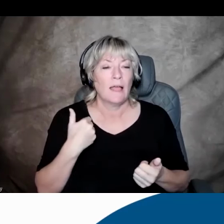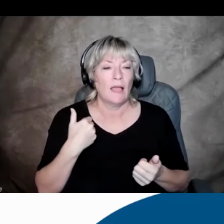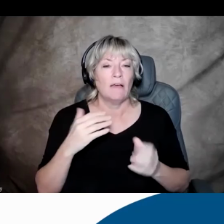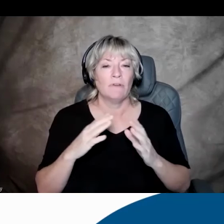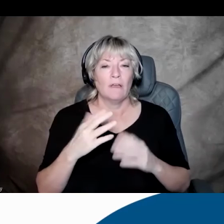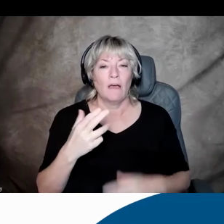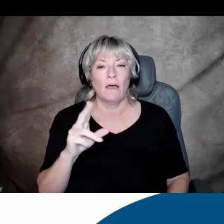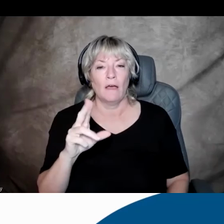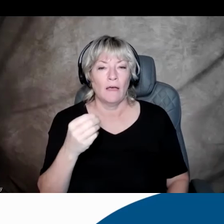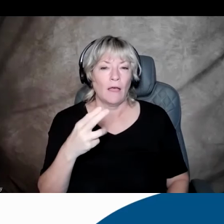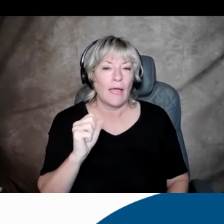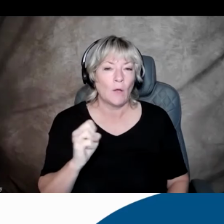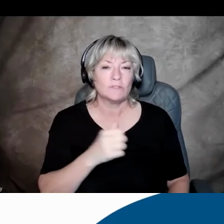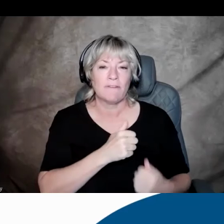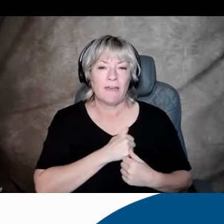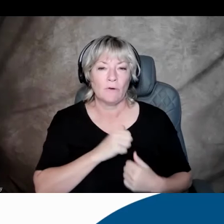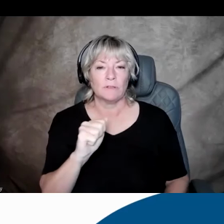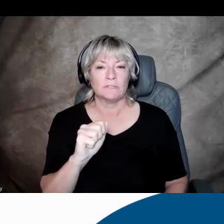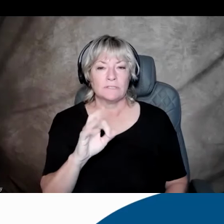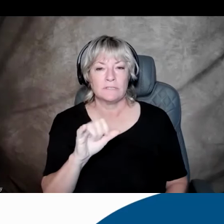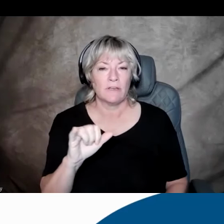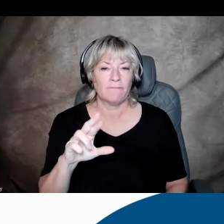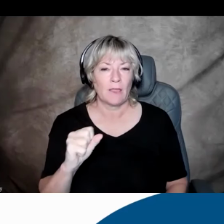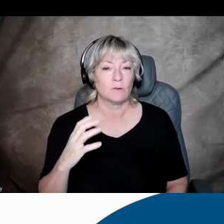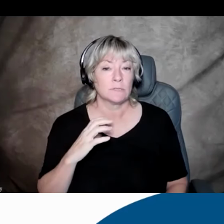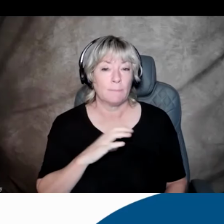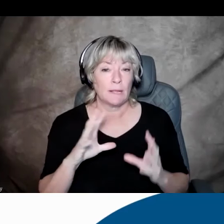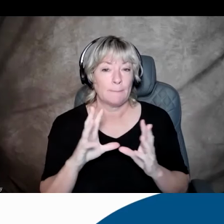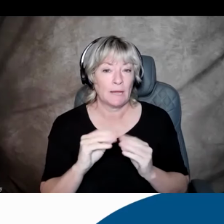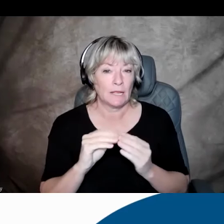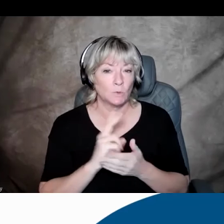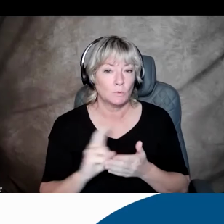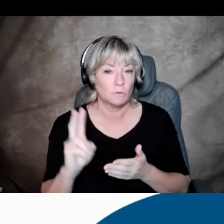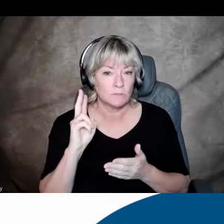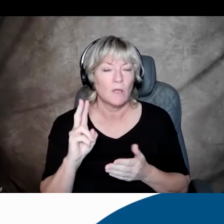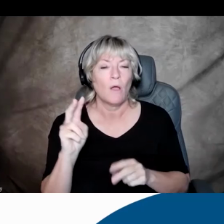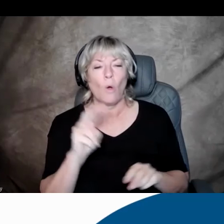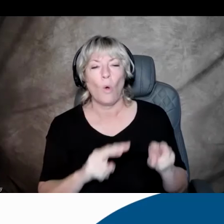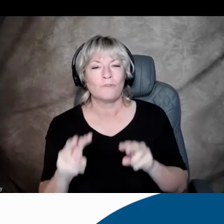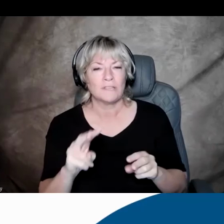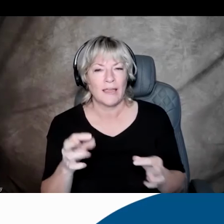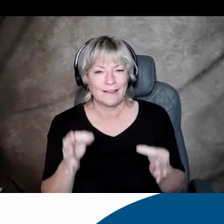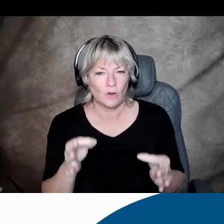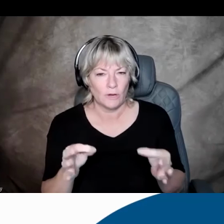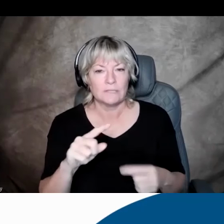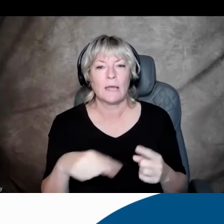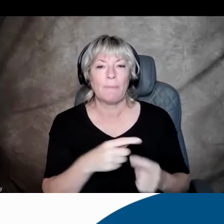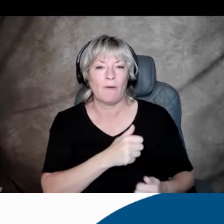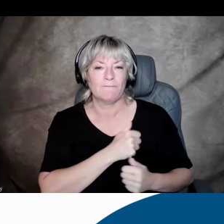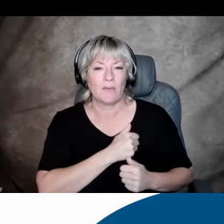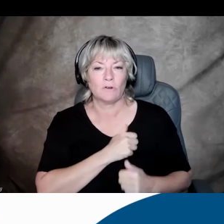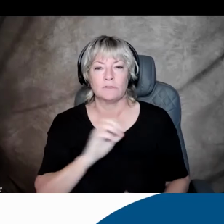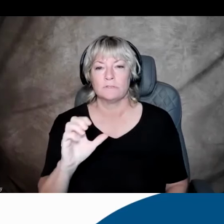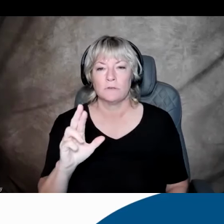Veterans Affairs Committee hearing about 2 weeks ago, an oversight hearing specifically on the Veterans Crisis